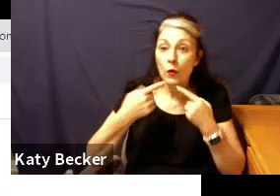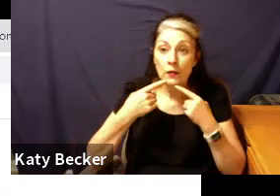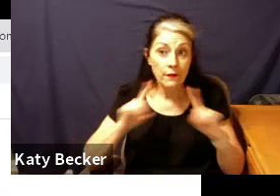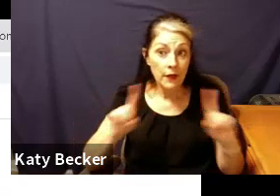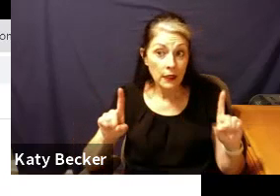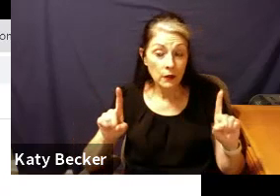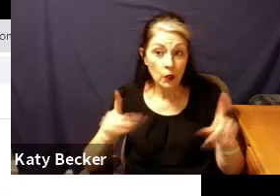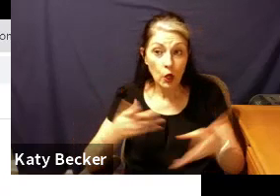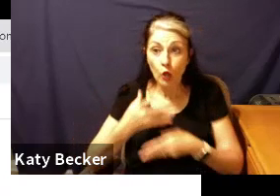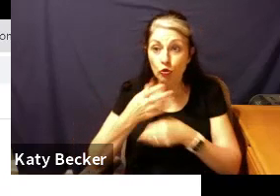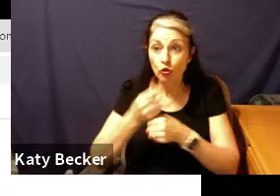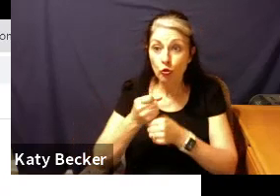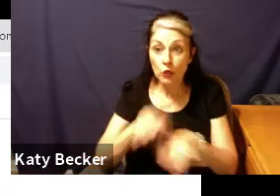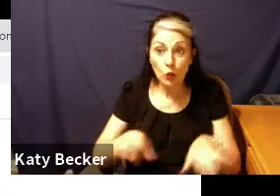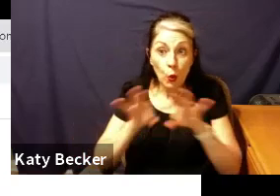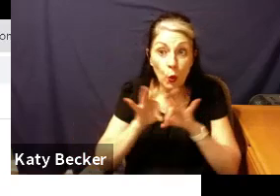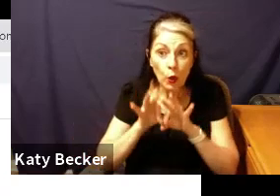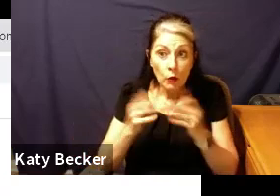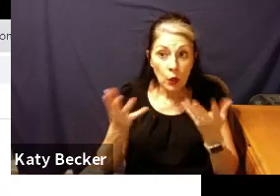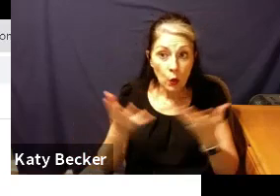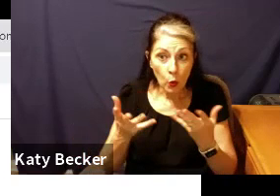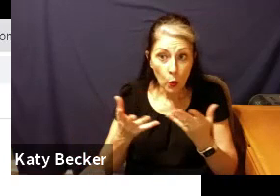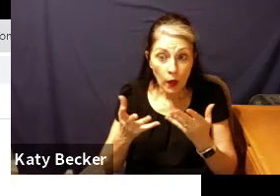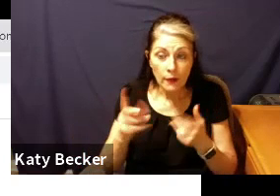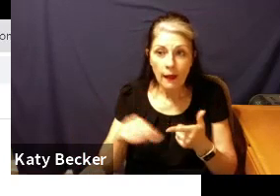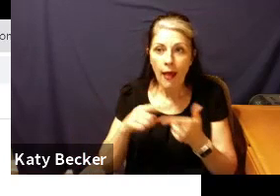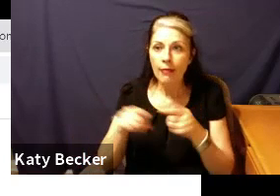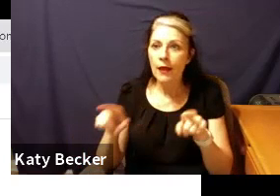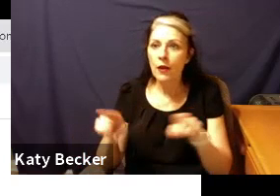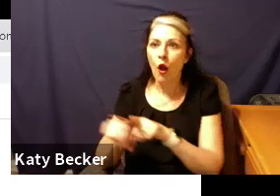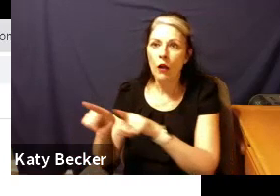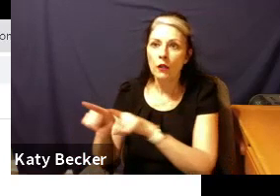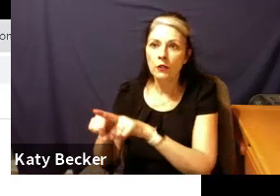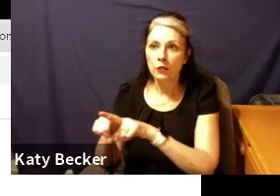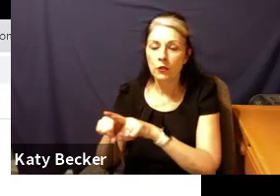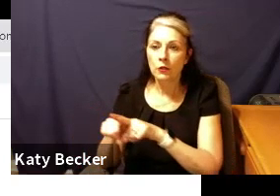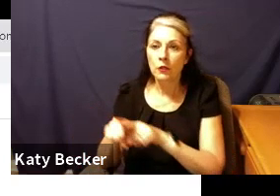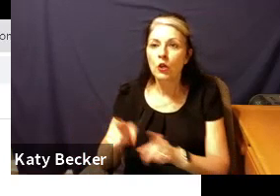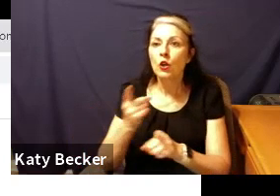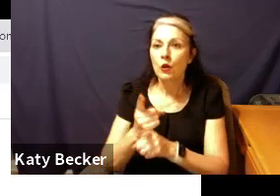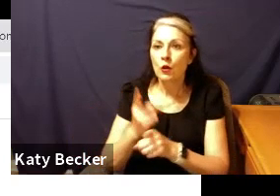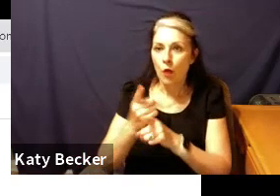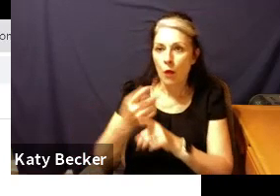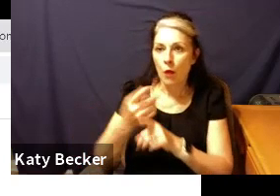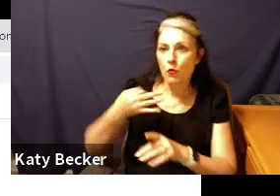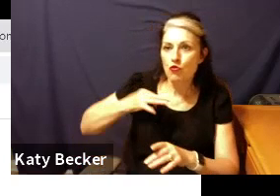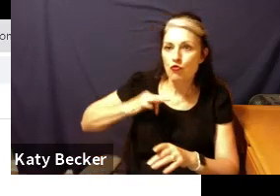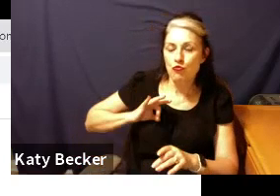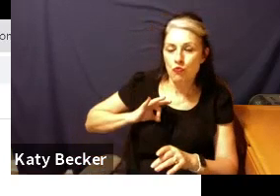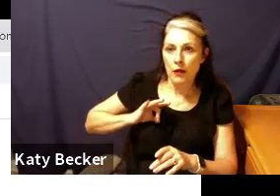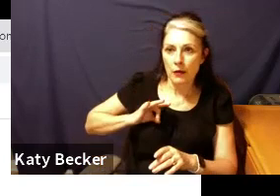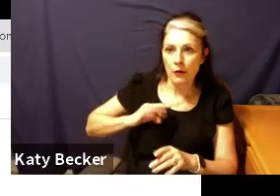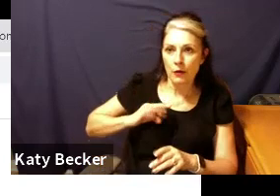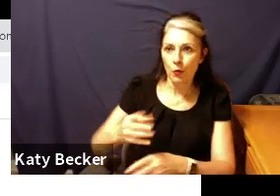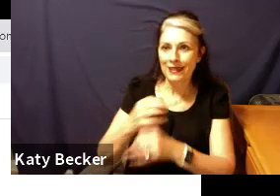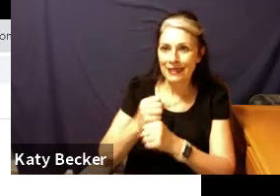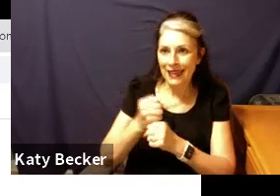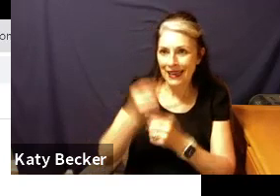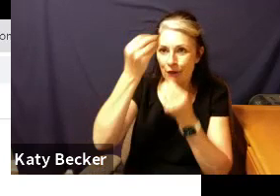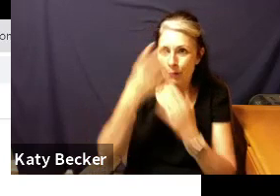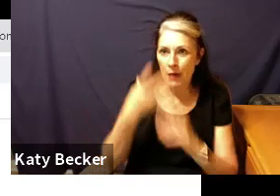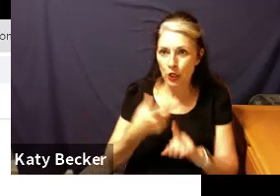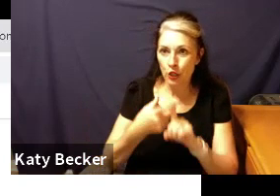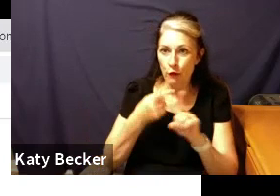is trustworthy, and then also giving proper credit when we take information from these